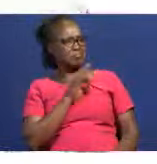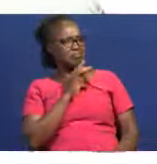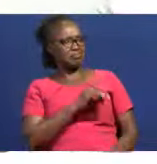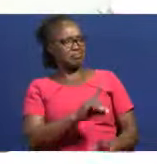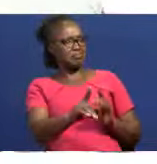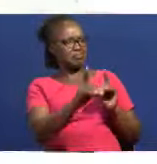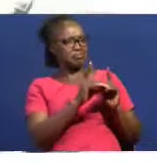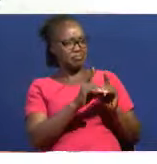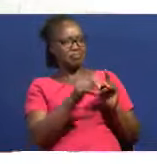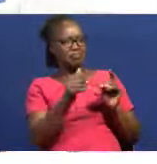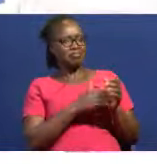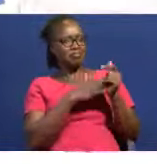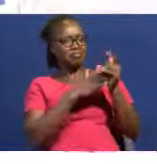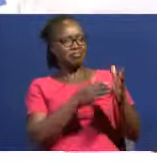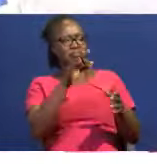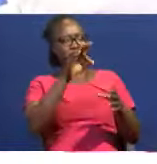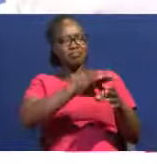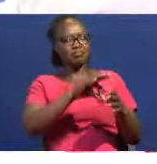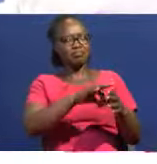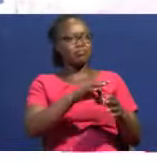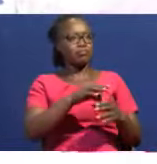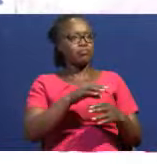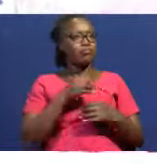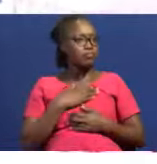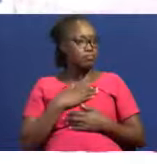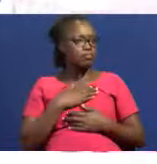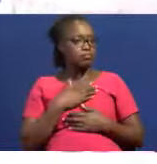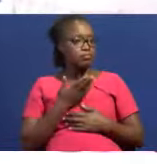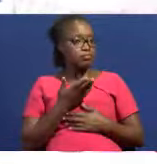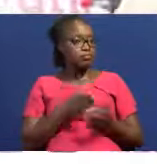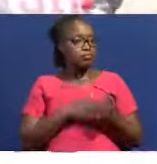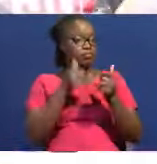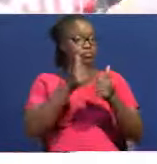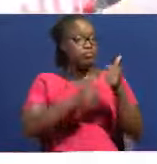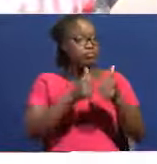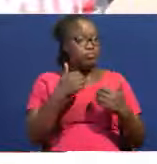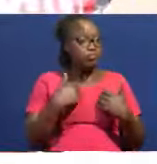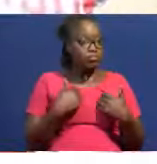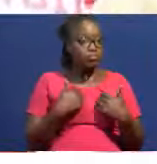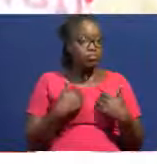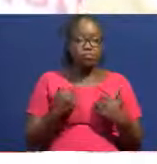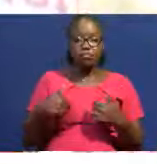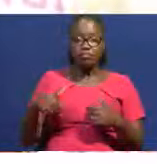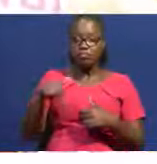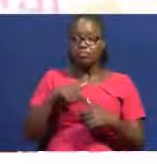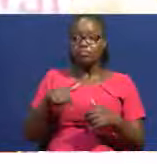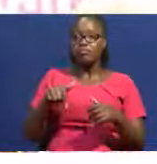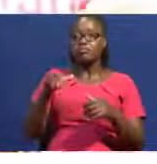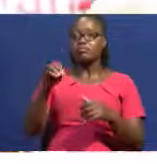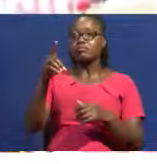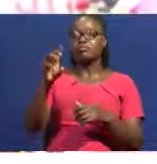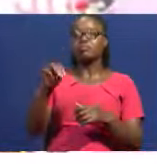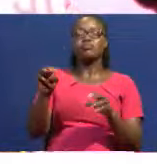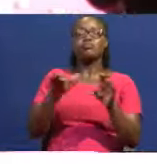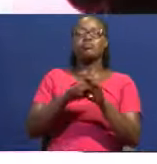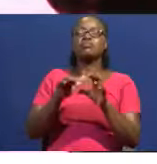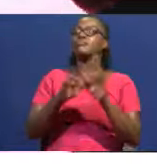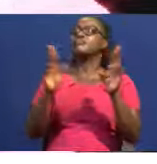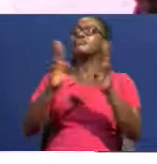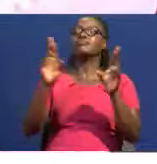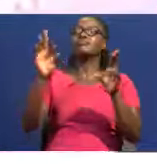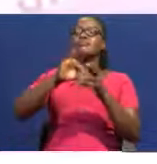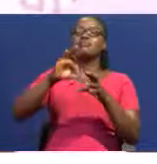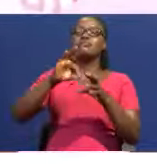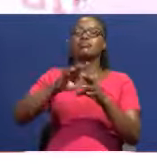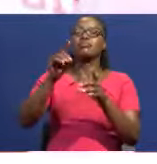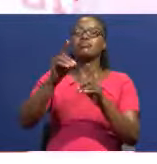na viongozi wengine kwa ajili ya election. Mimi nashangaa unataka kuwa kiongozi wa aina gani? Sisi kama wana ODM tuko tayari kupiga kura